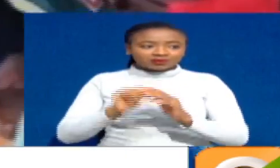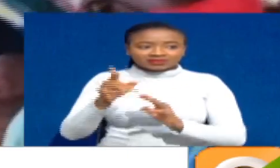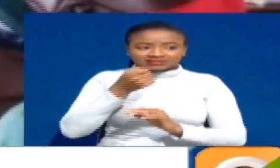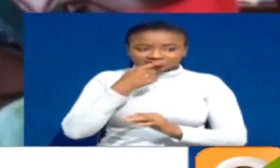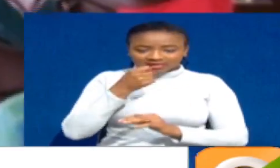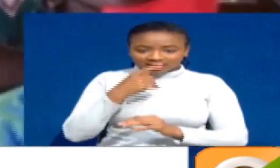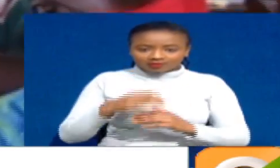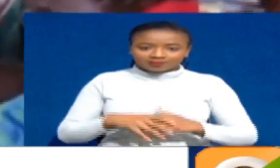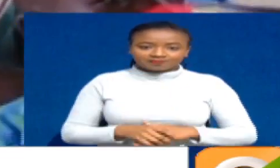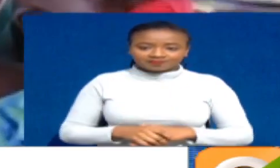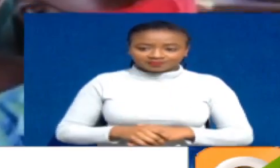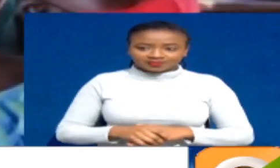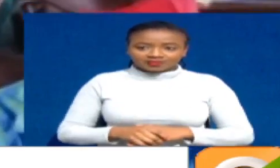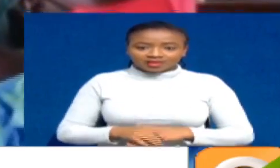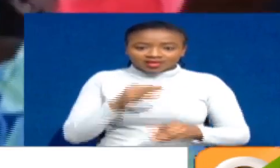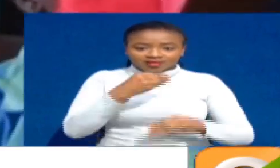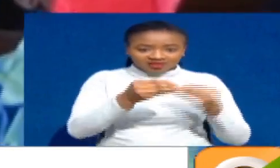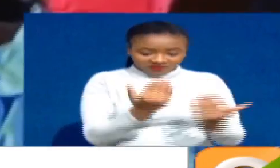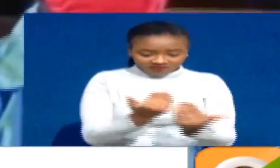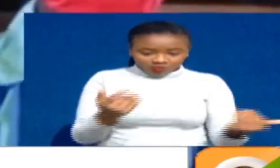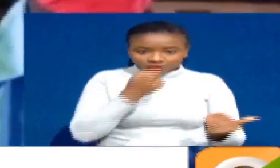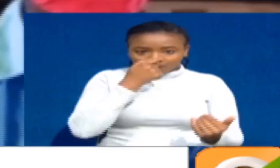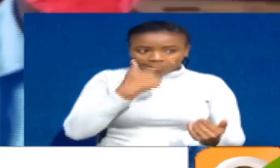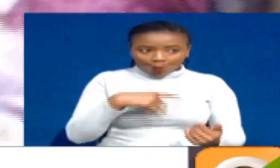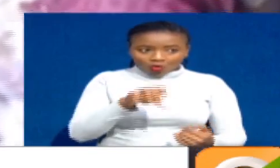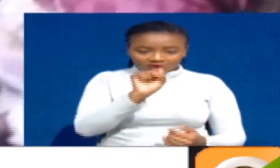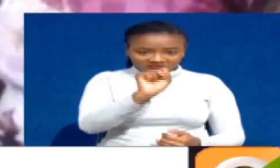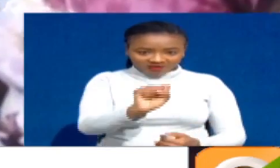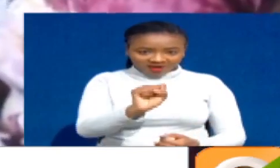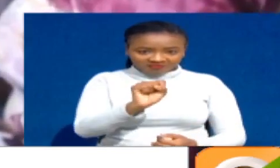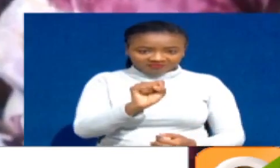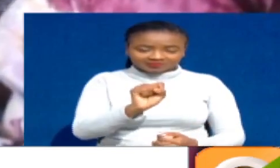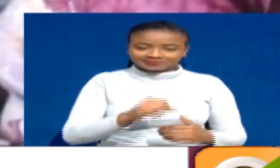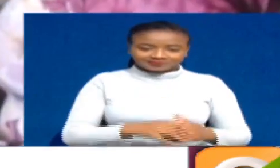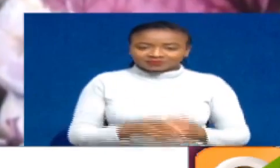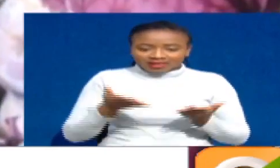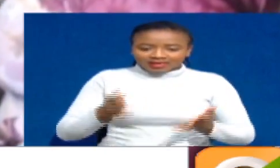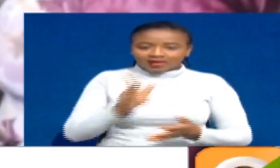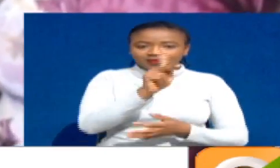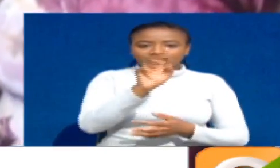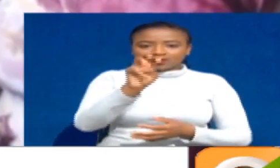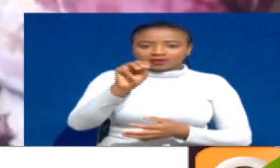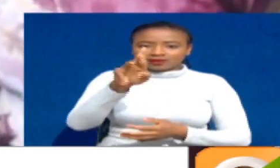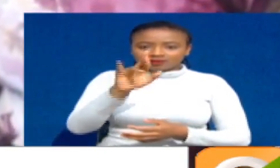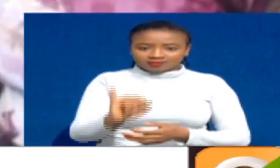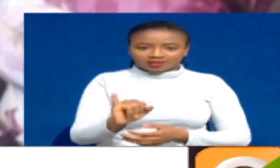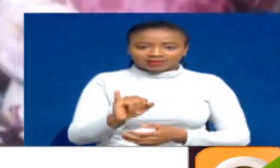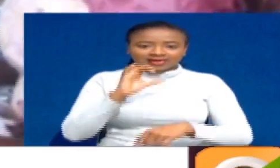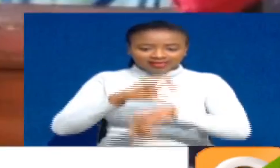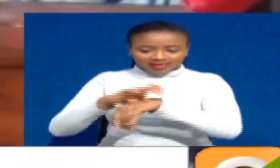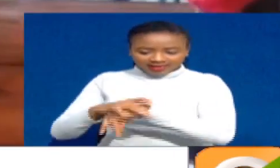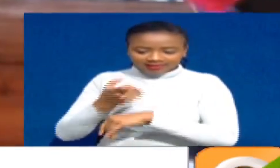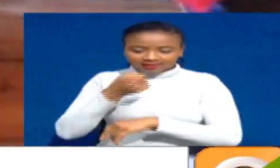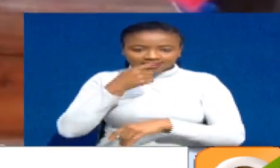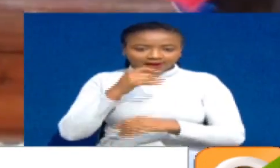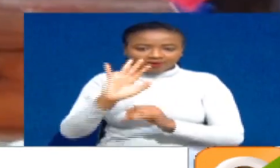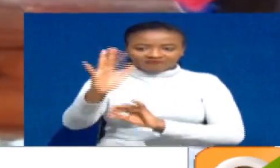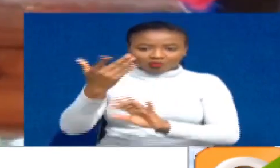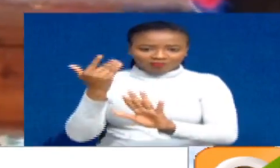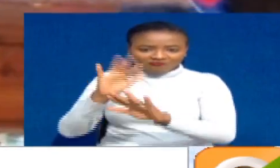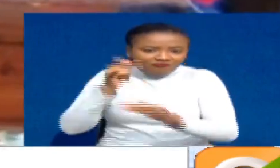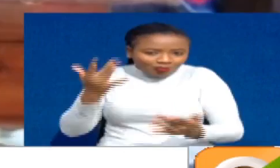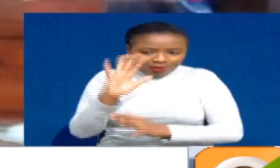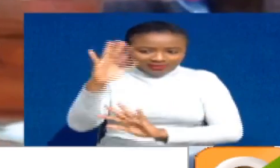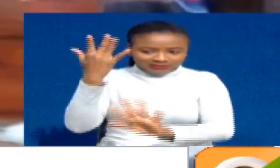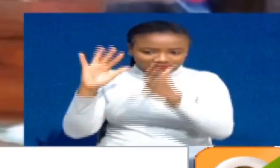is not administered to children under 5 years, with KEMRI now deriving compounds from herbs grown in Kenyan farms